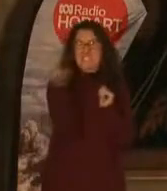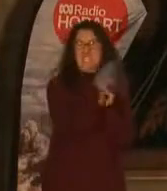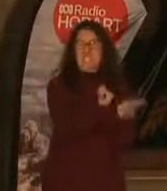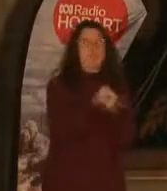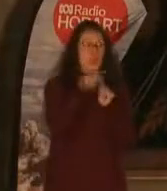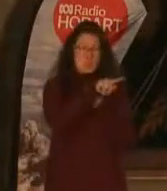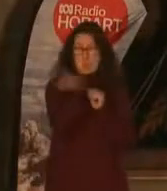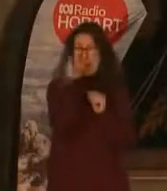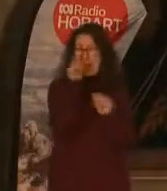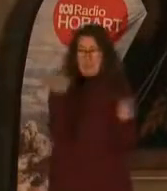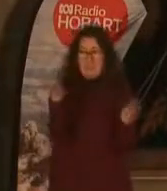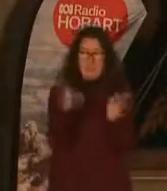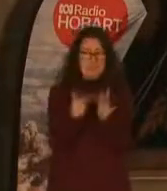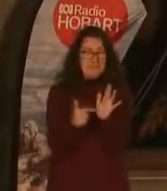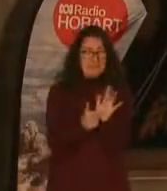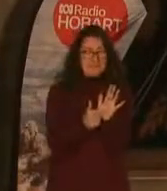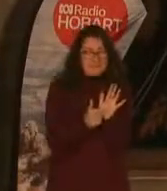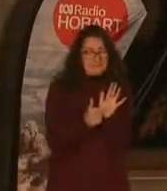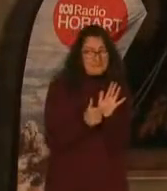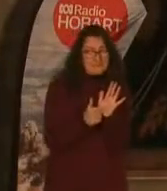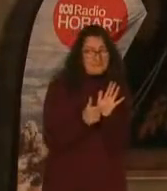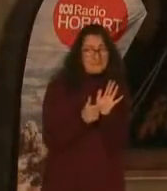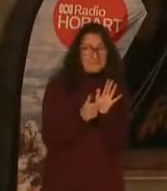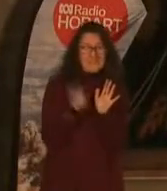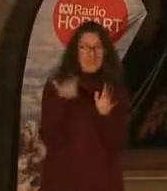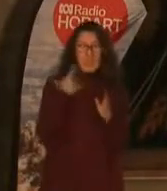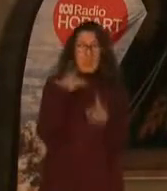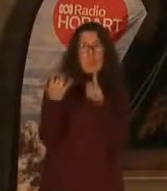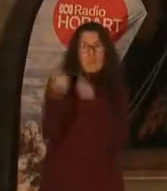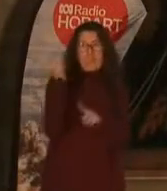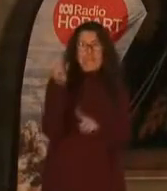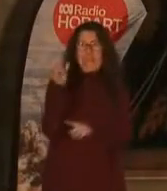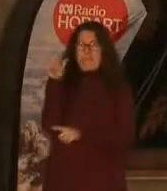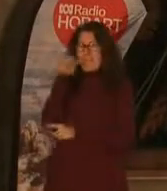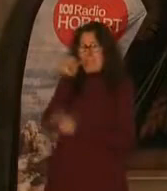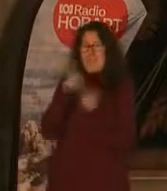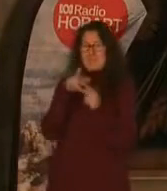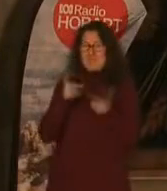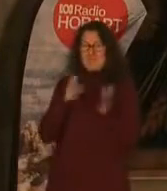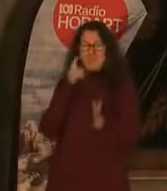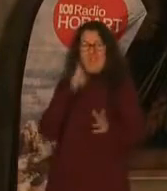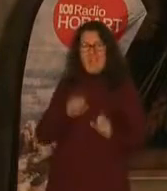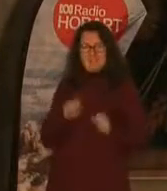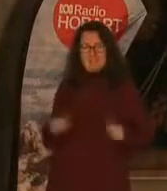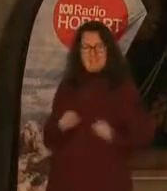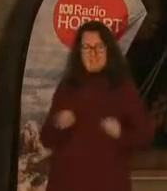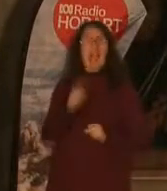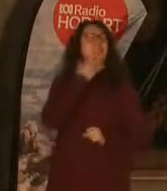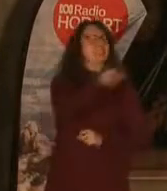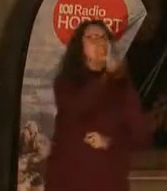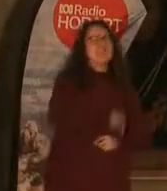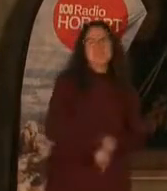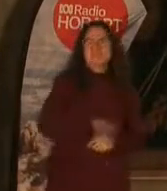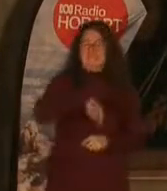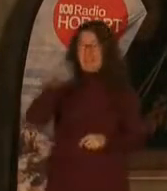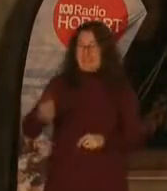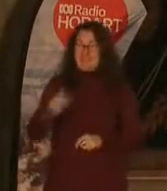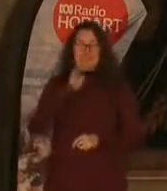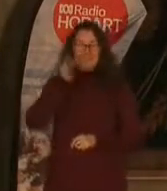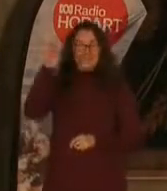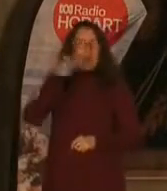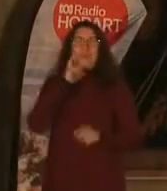it, and you win a beer just for trying. And if you're good, I think there's a trophy. So please come for that session. That's the next session. It's